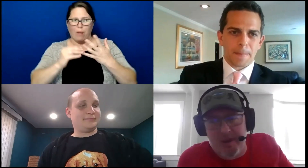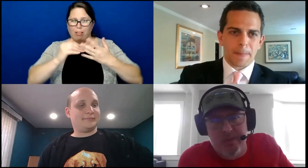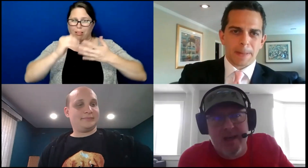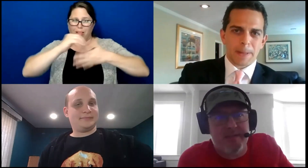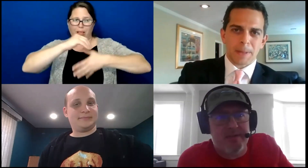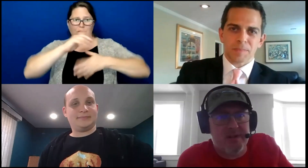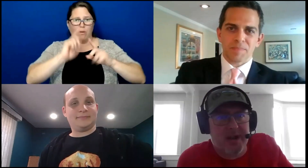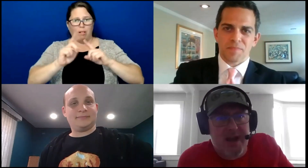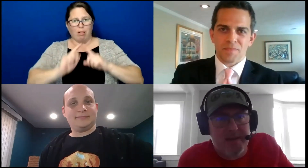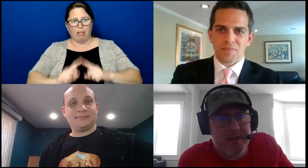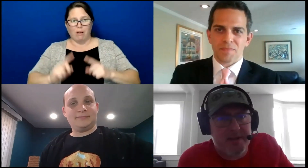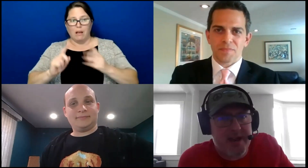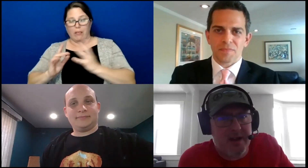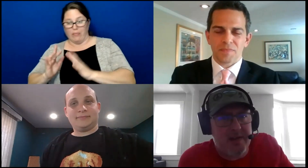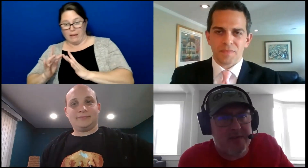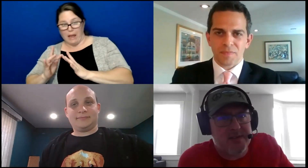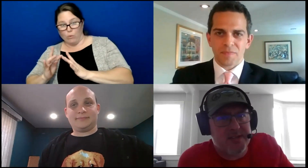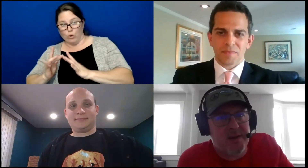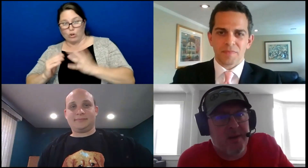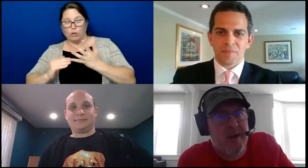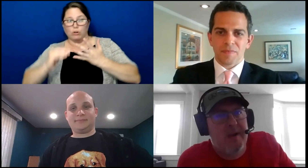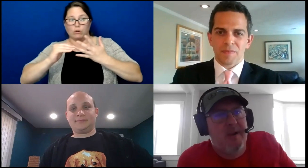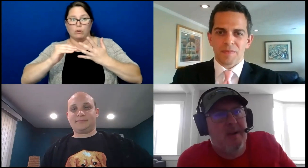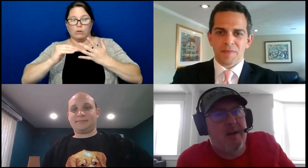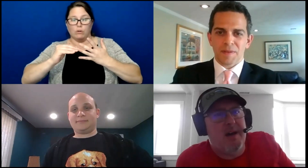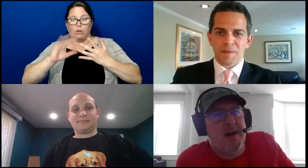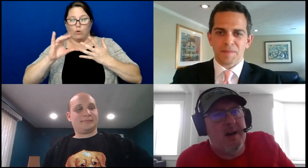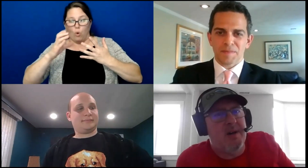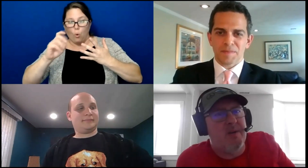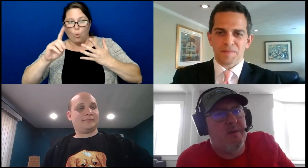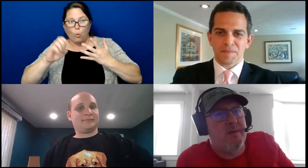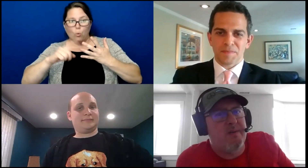happen at the code level. It could happen at the data level. So